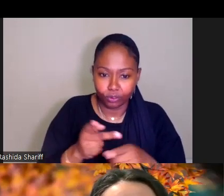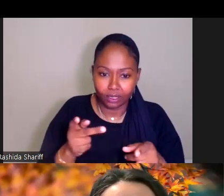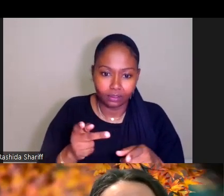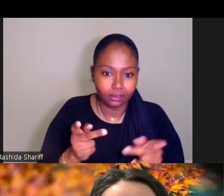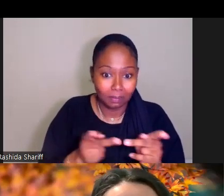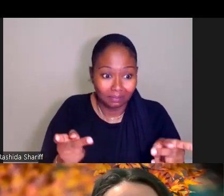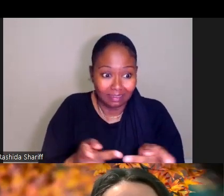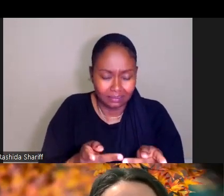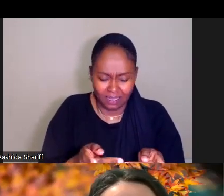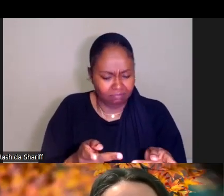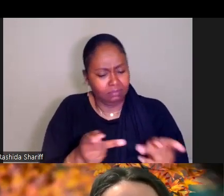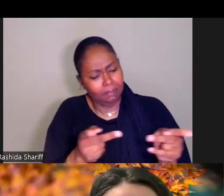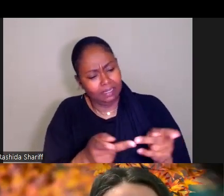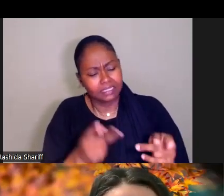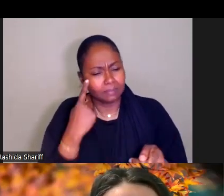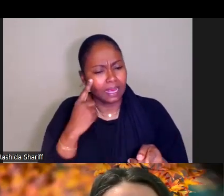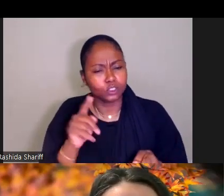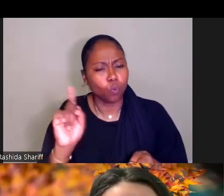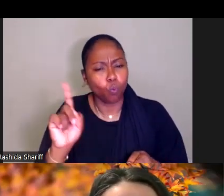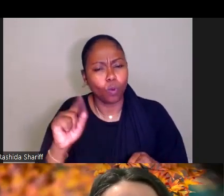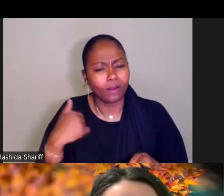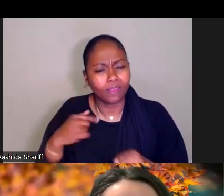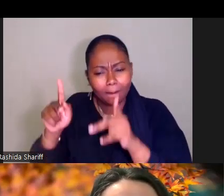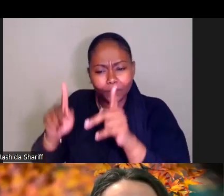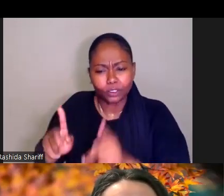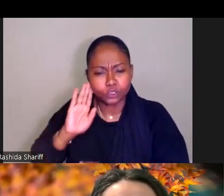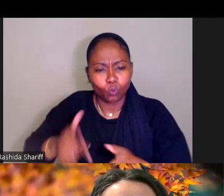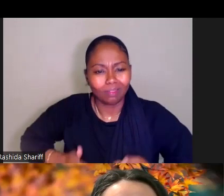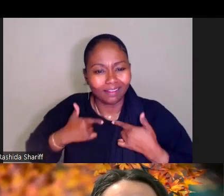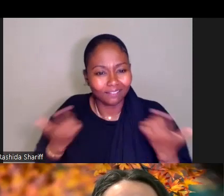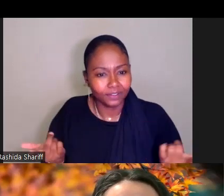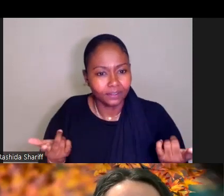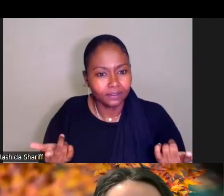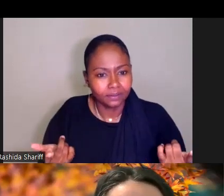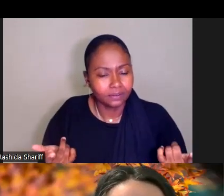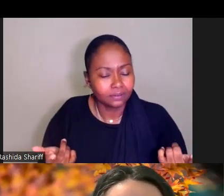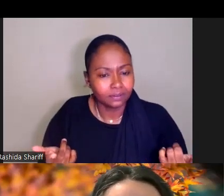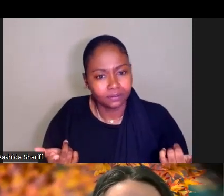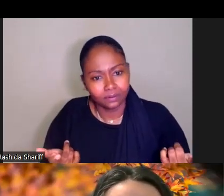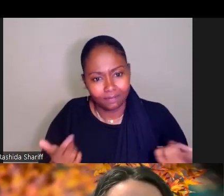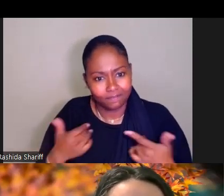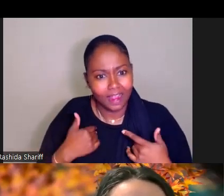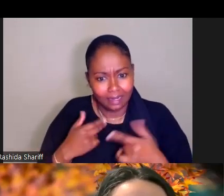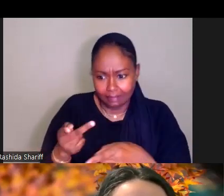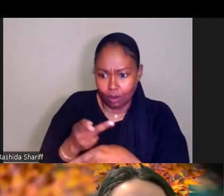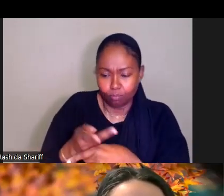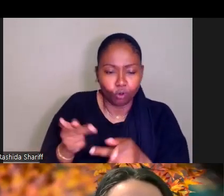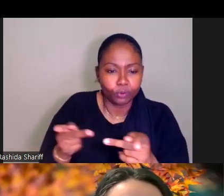where the conservatee or client is going to live, just finding an appropriate place for them to